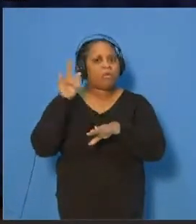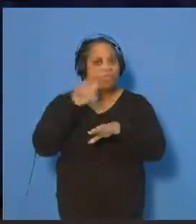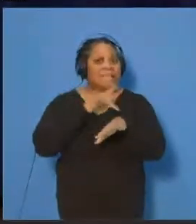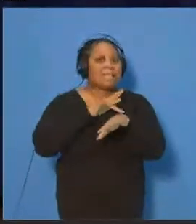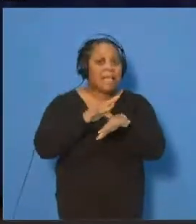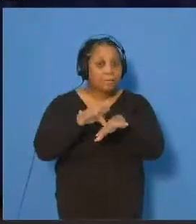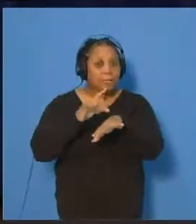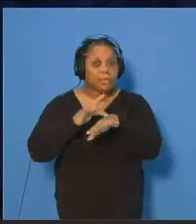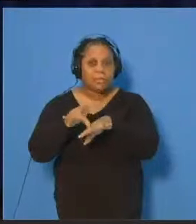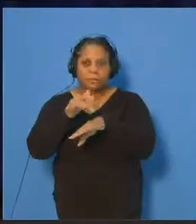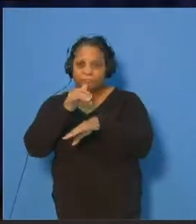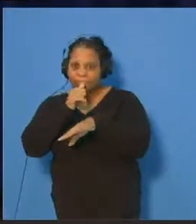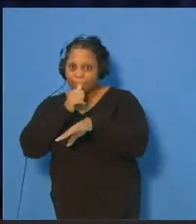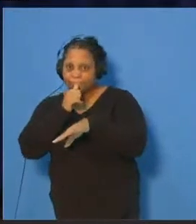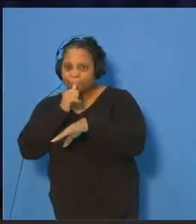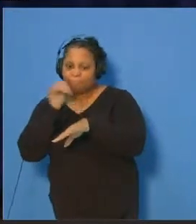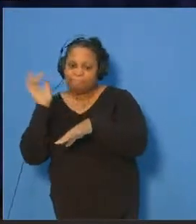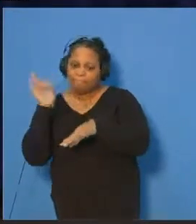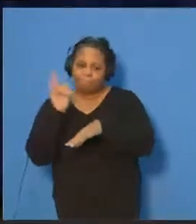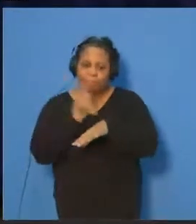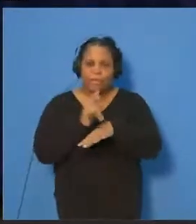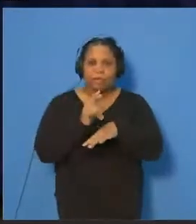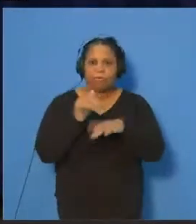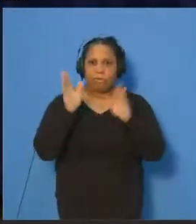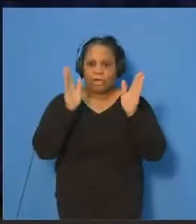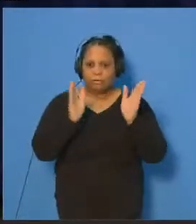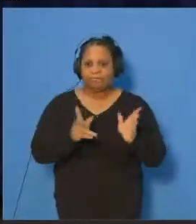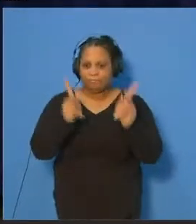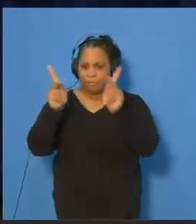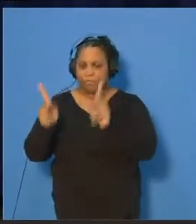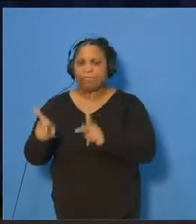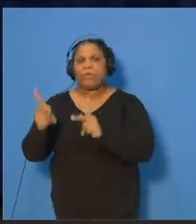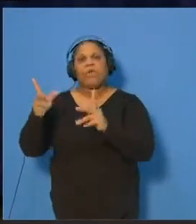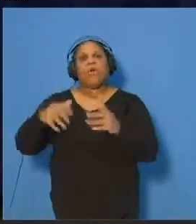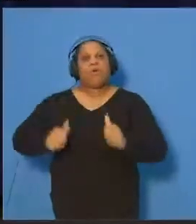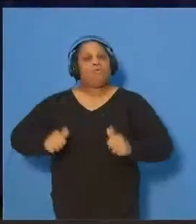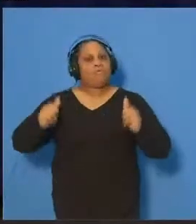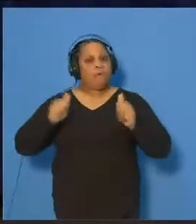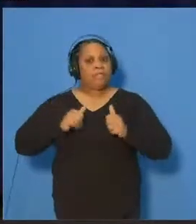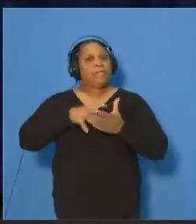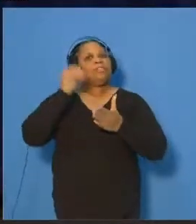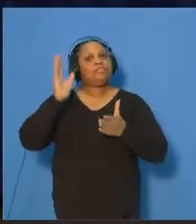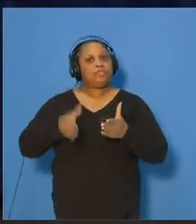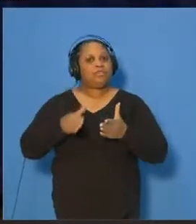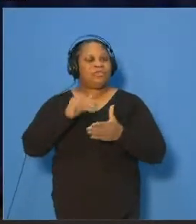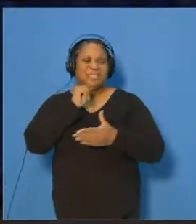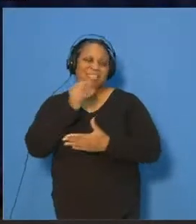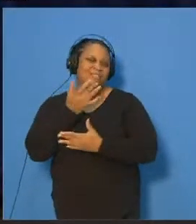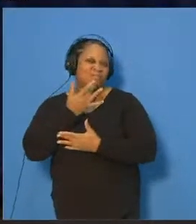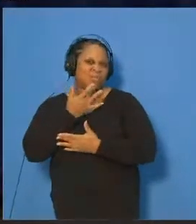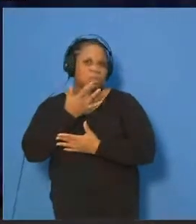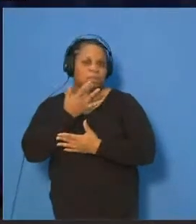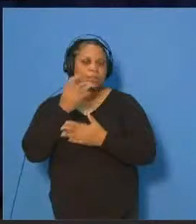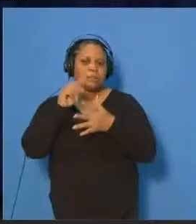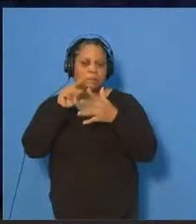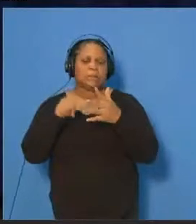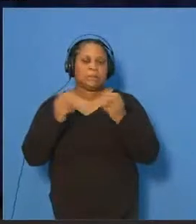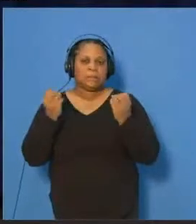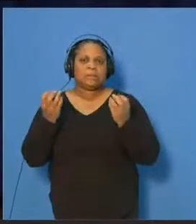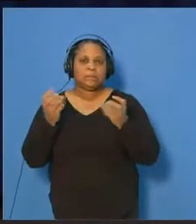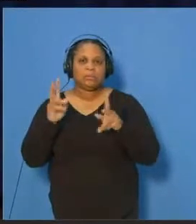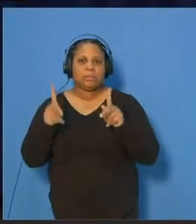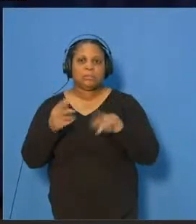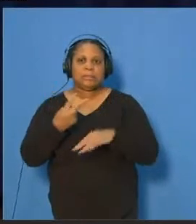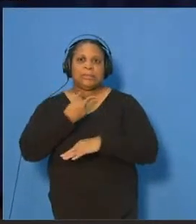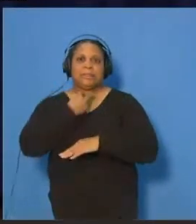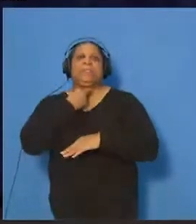there are returning residents and students who do go back on those flights. Unfortunately, there are a number of persons which are still